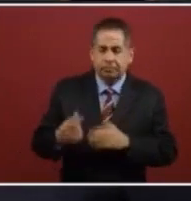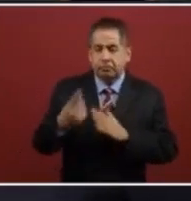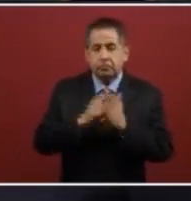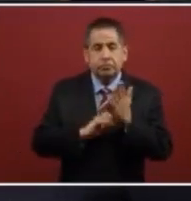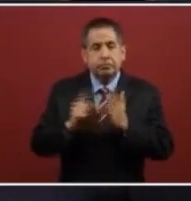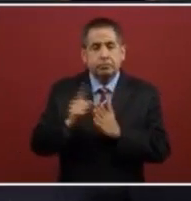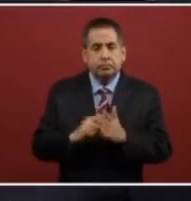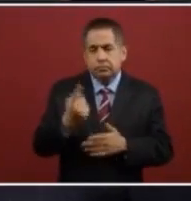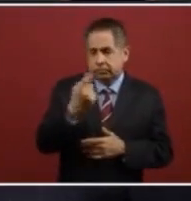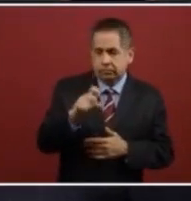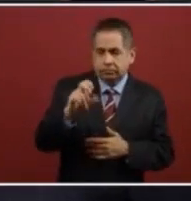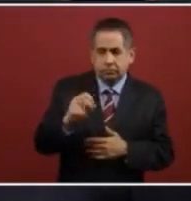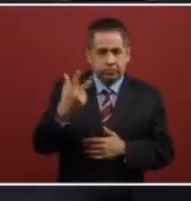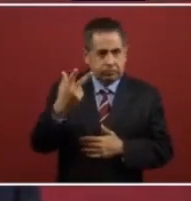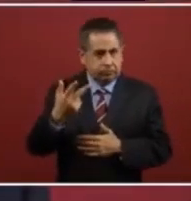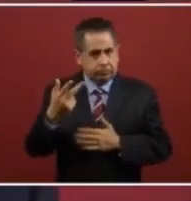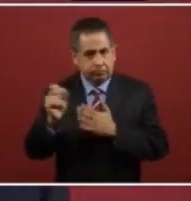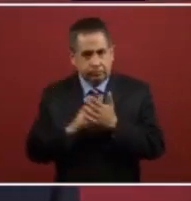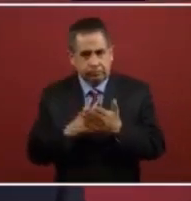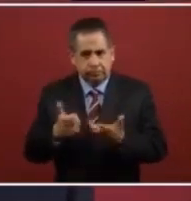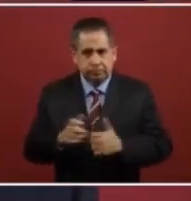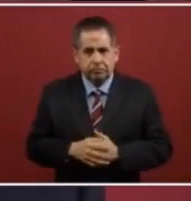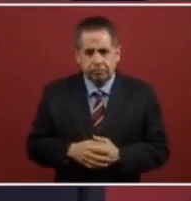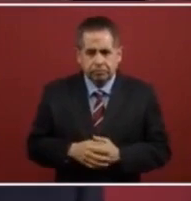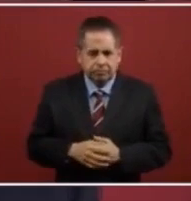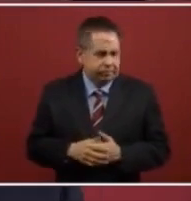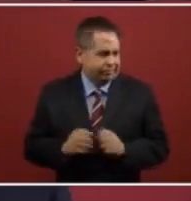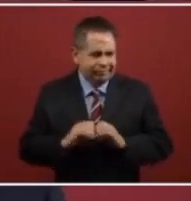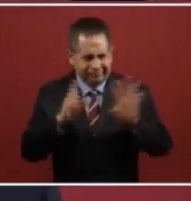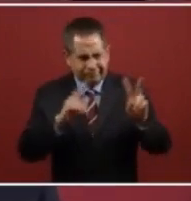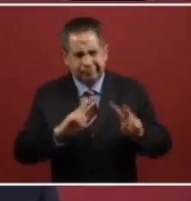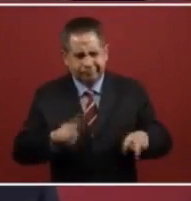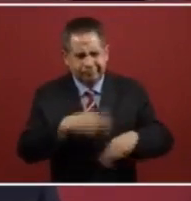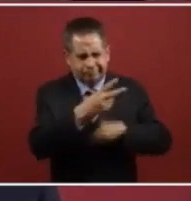want to justify Pues claro que lo vamos Why? a justificar.